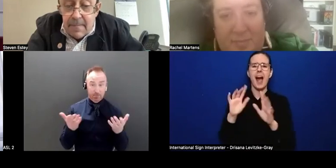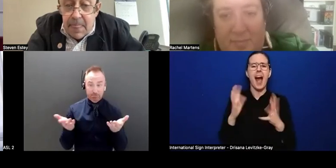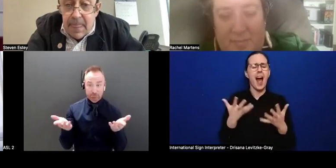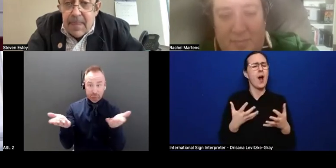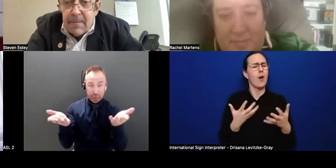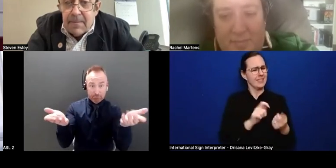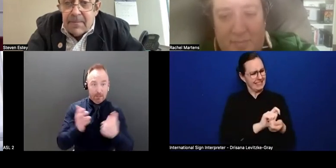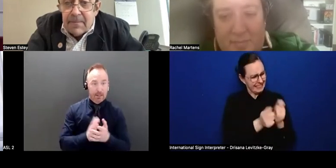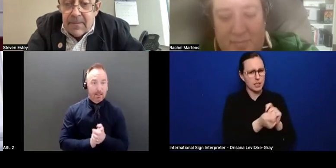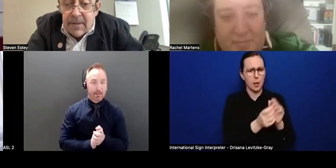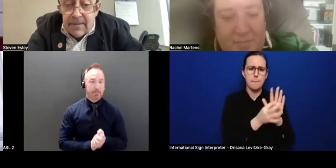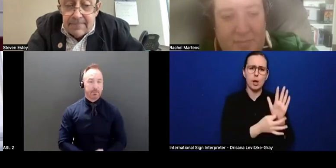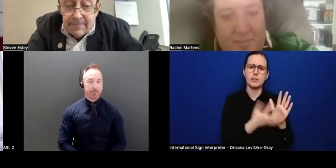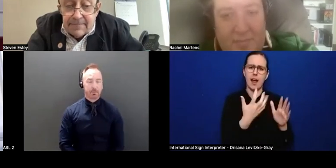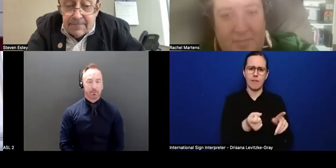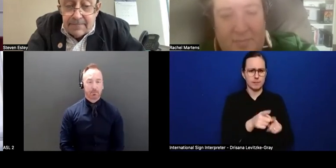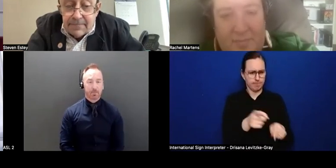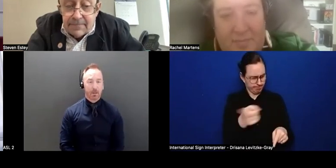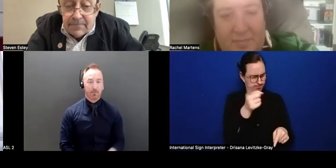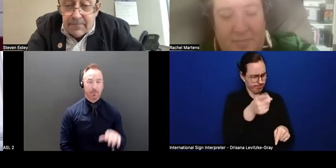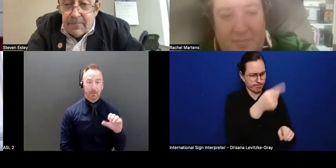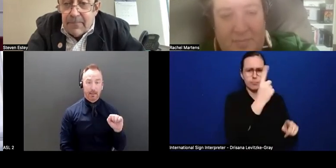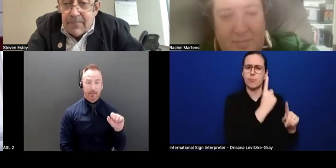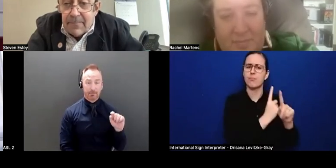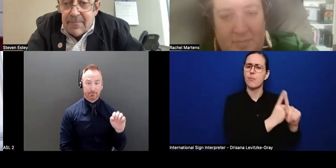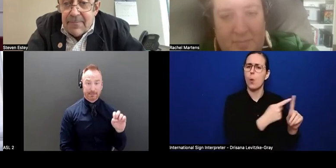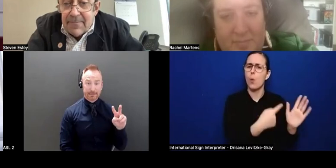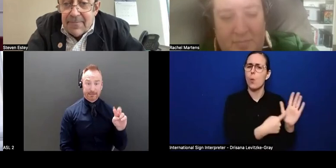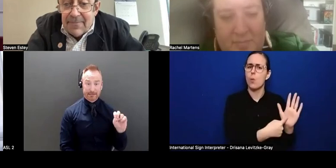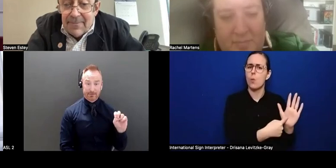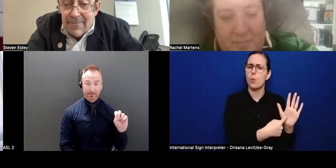jump at it. But Steve, you want to start?